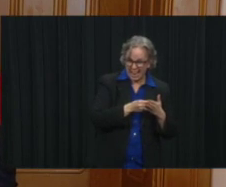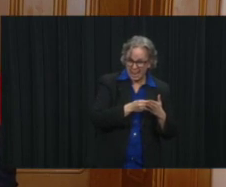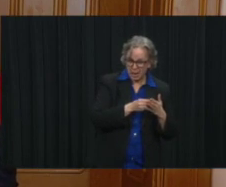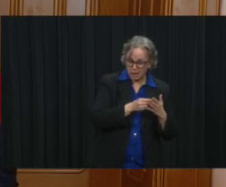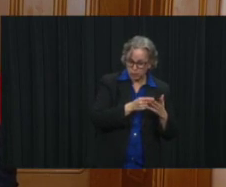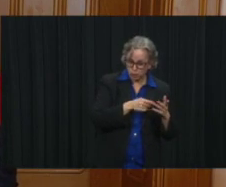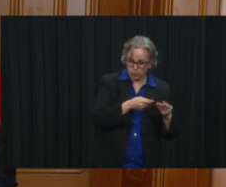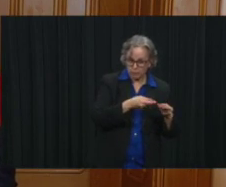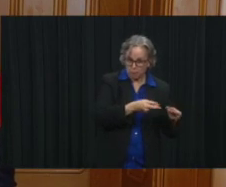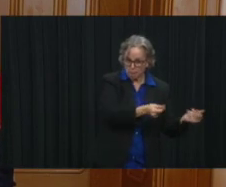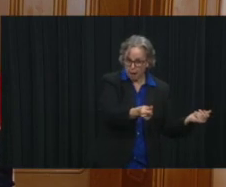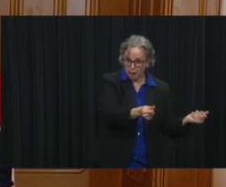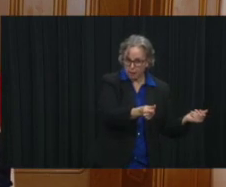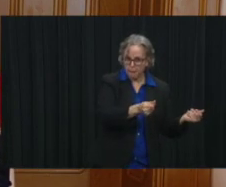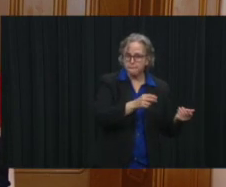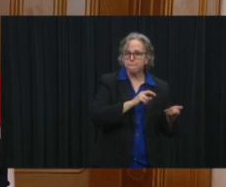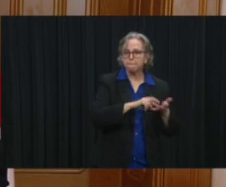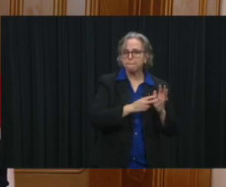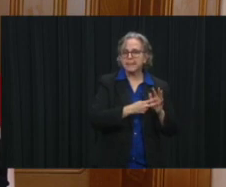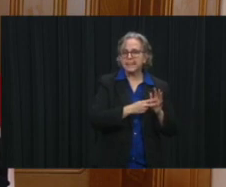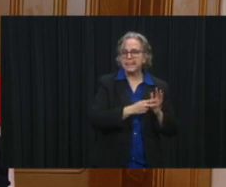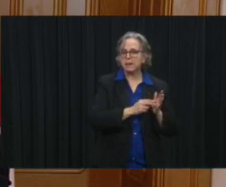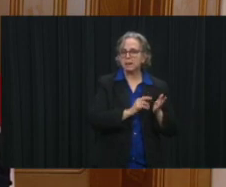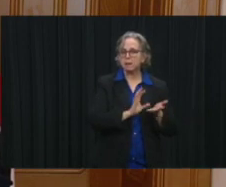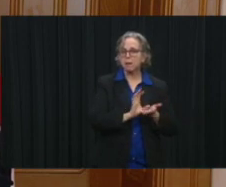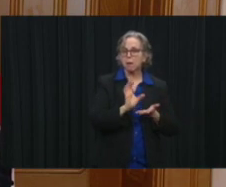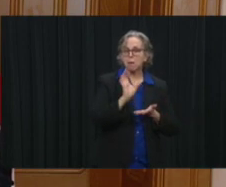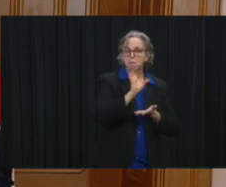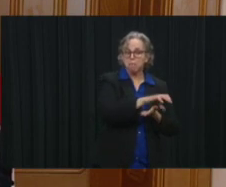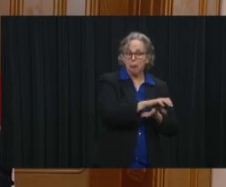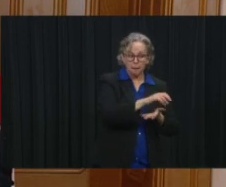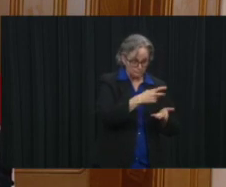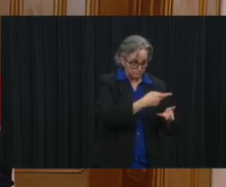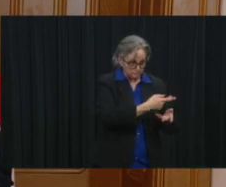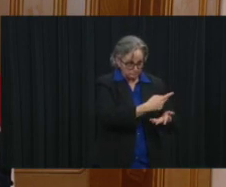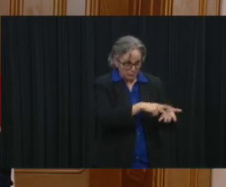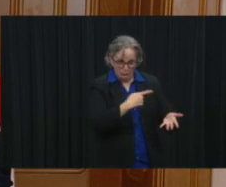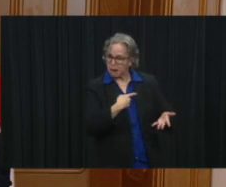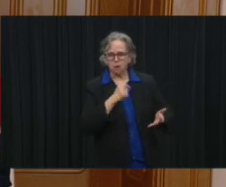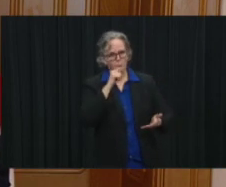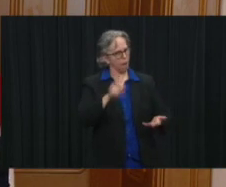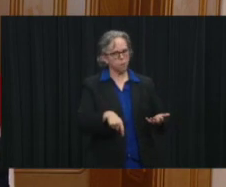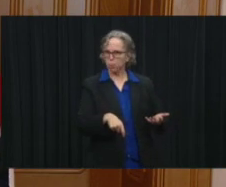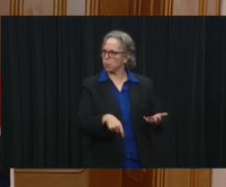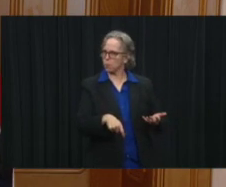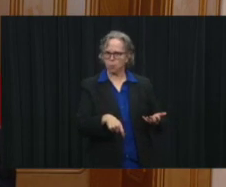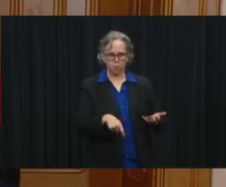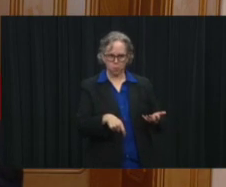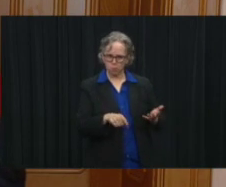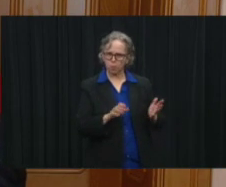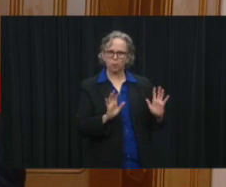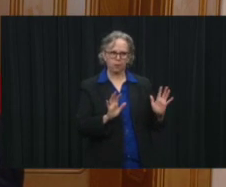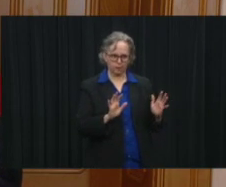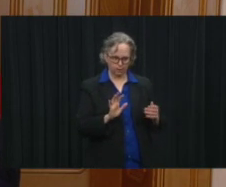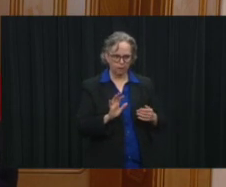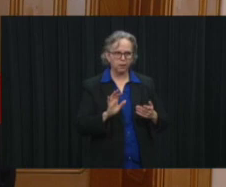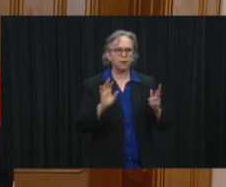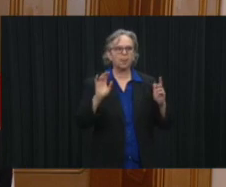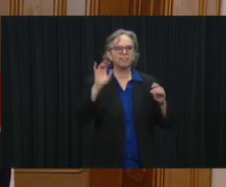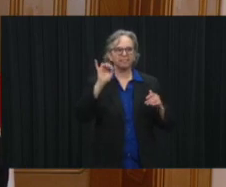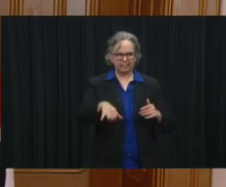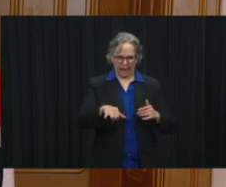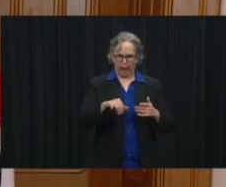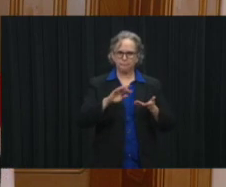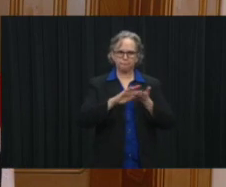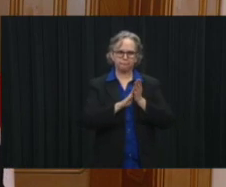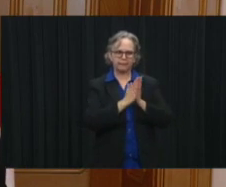So this is an opportunity for small business owners to be able to keep their people and have their financial institution, whatever